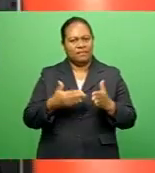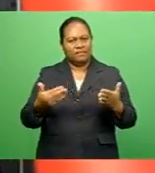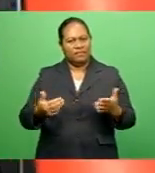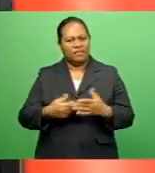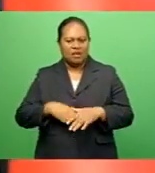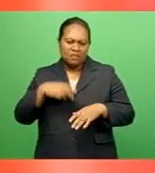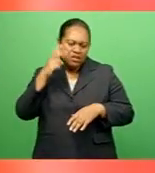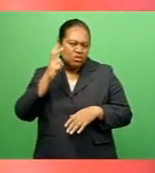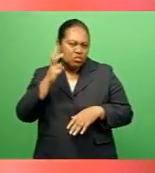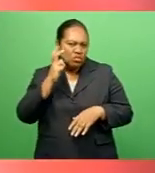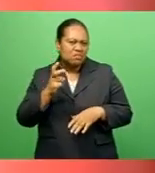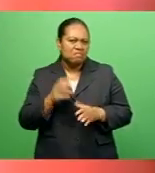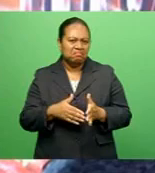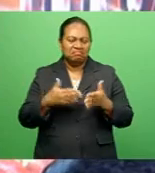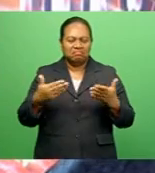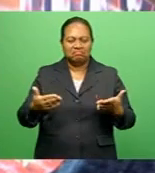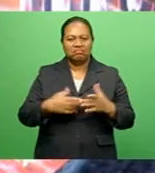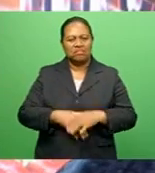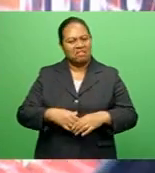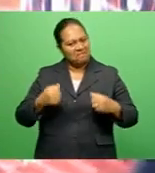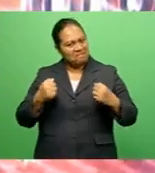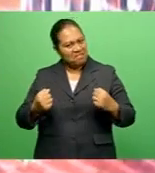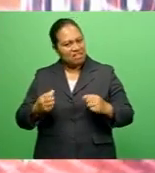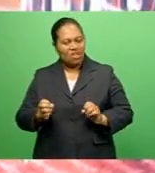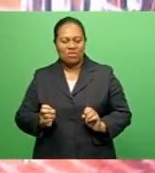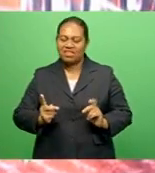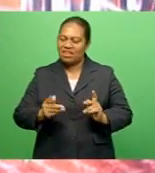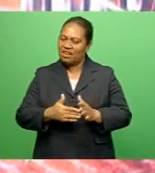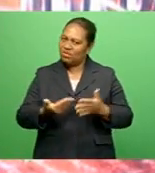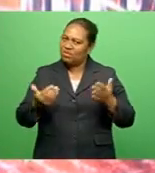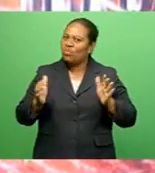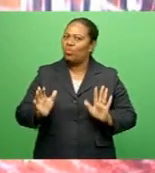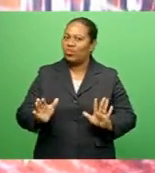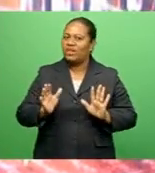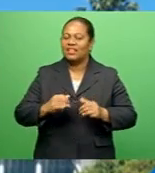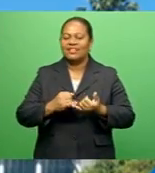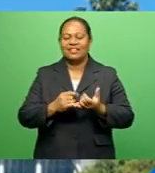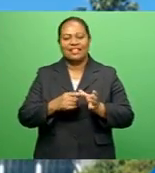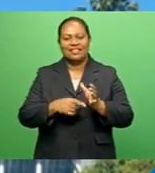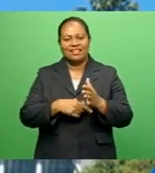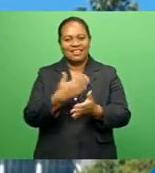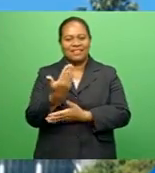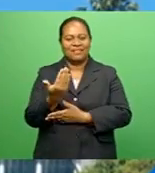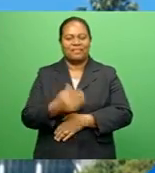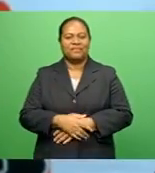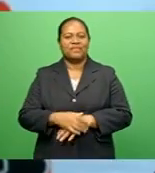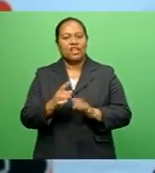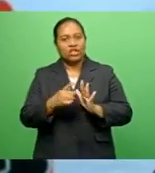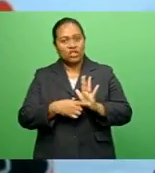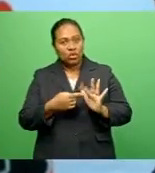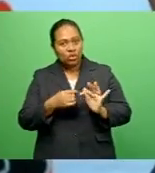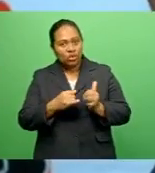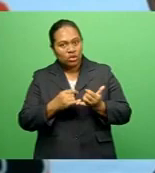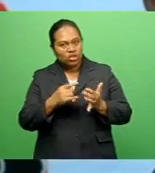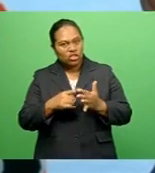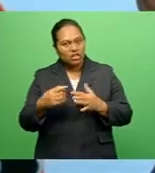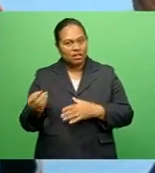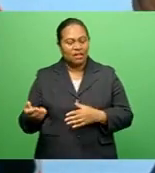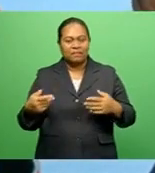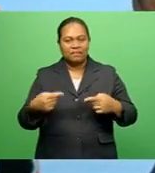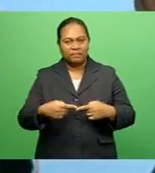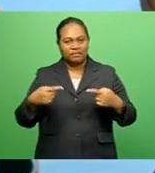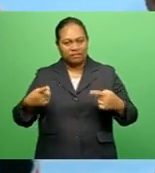Everything has been done. Fit. I'm okay. I'm just waiting on Saturday to come. Opponent Jesse Ravundi says he is up